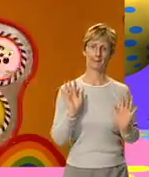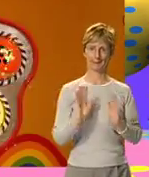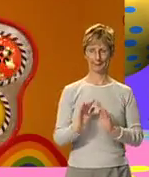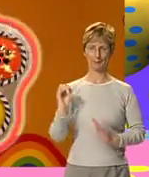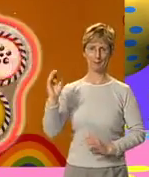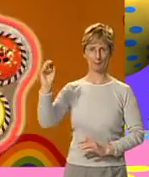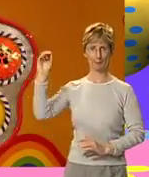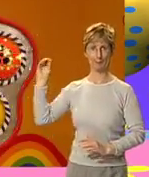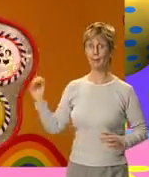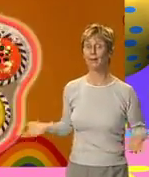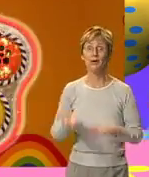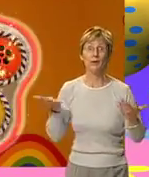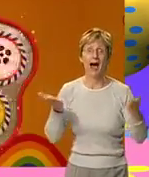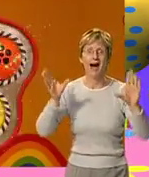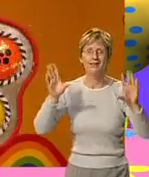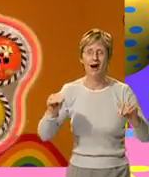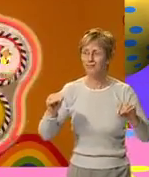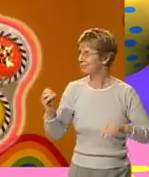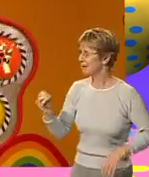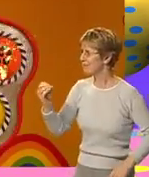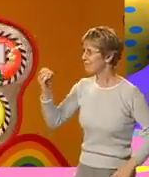Tweenie Crook, where will it stop?